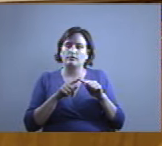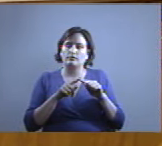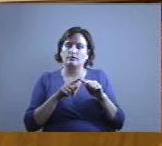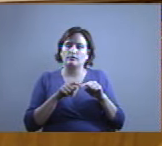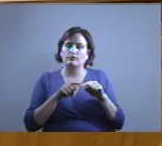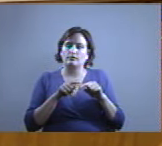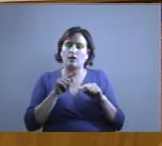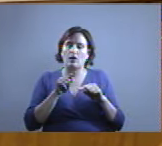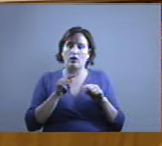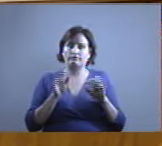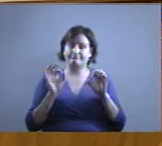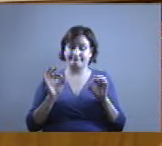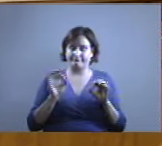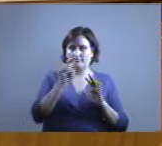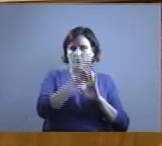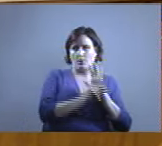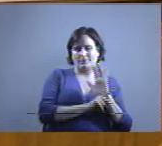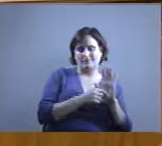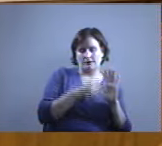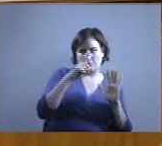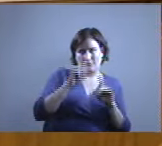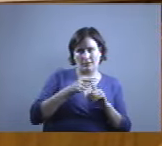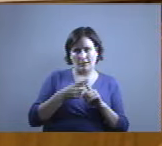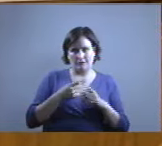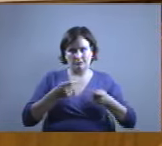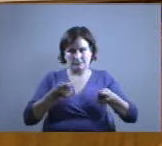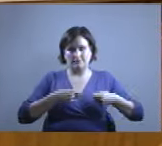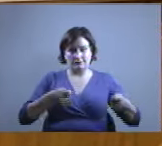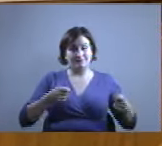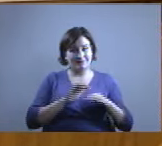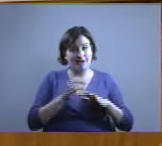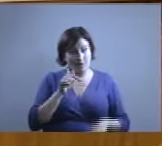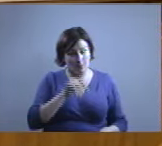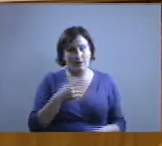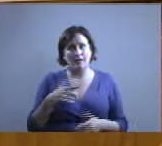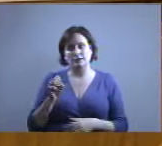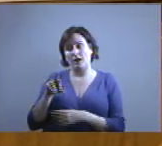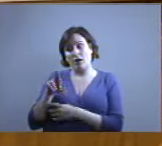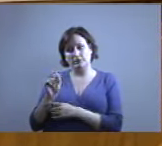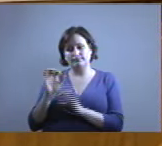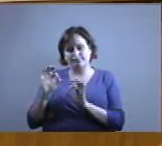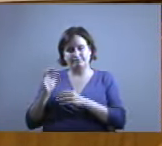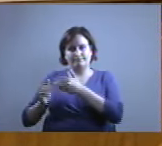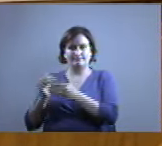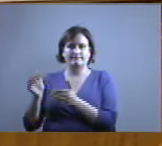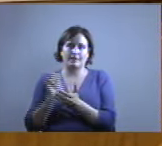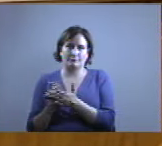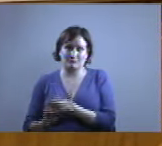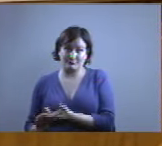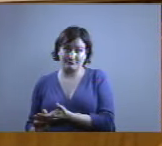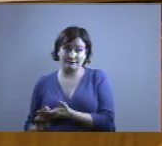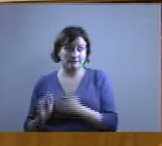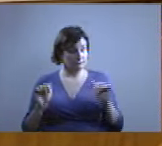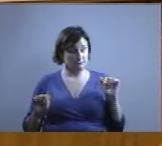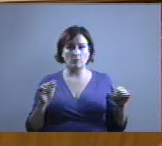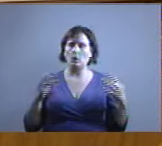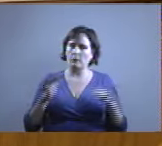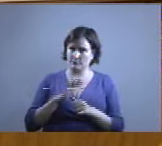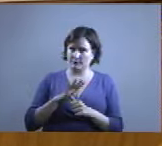on a sound tax policy framework and an efficient and effective revenue administration. As we know, global